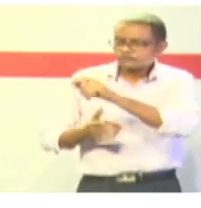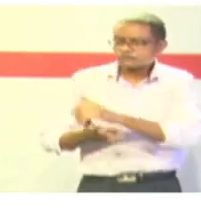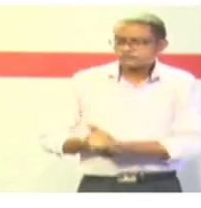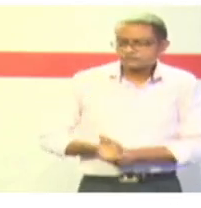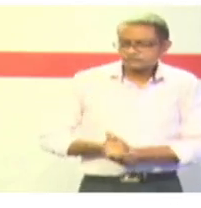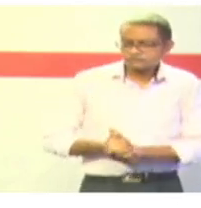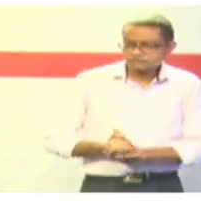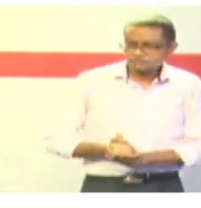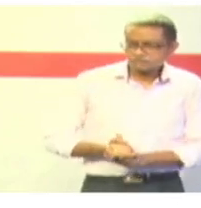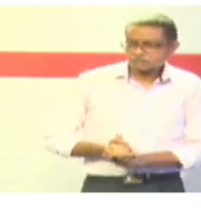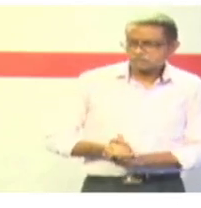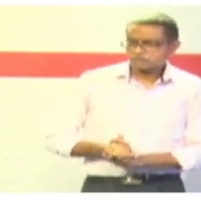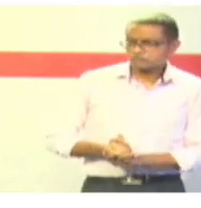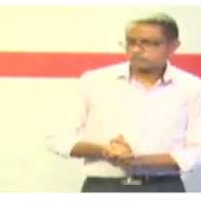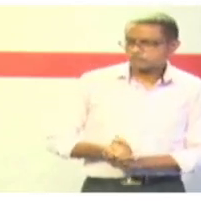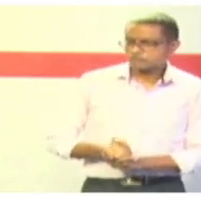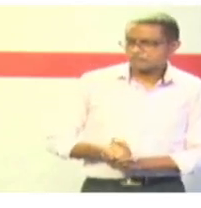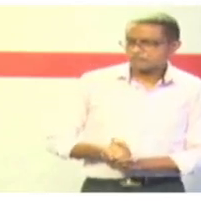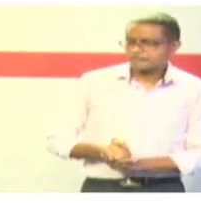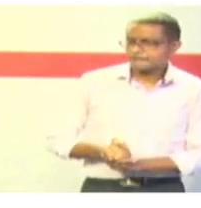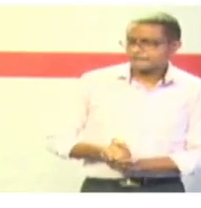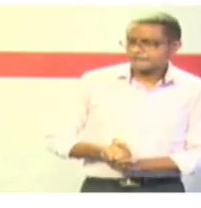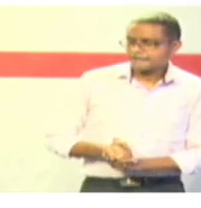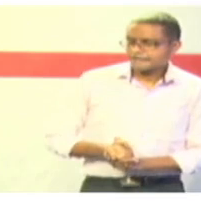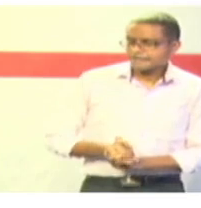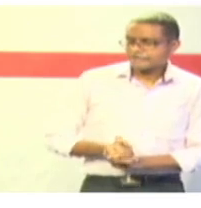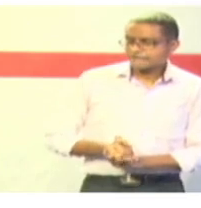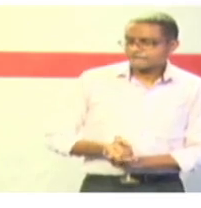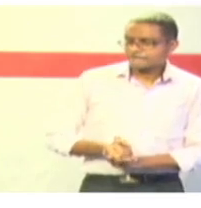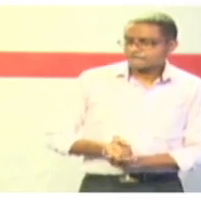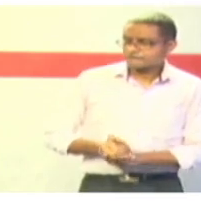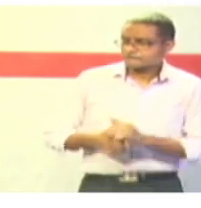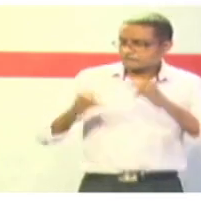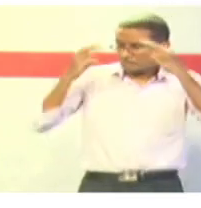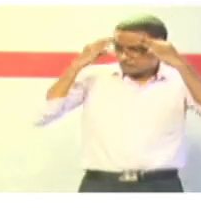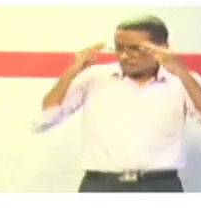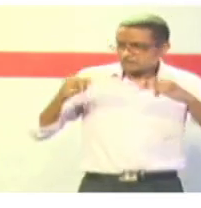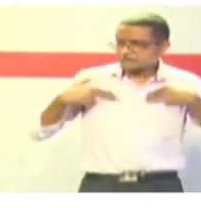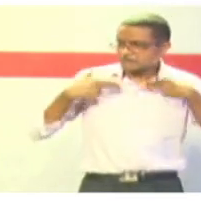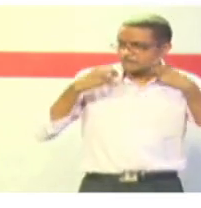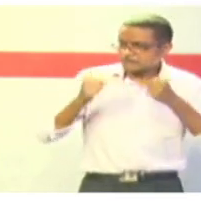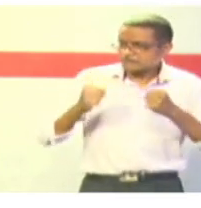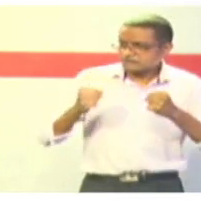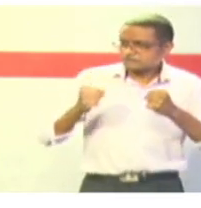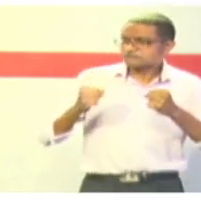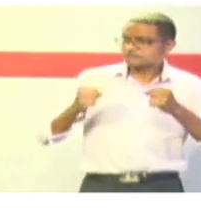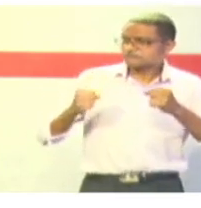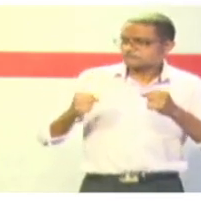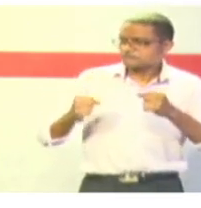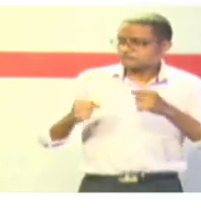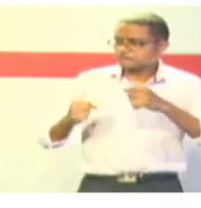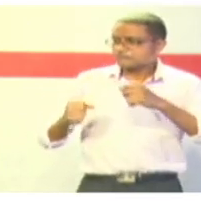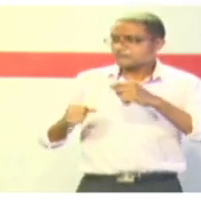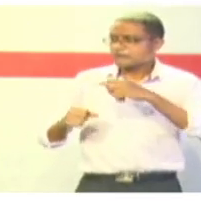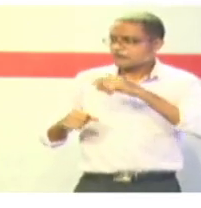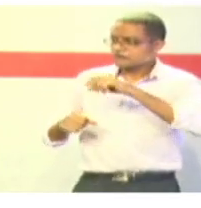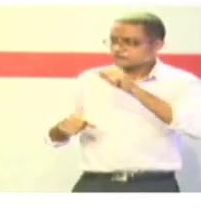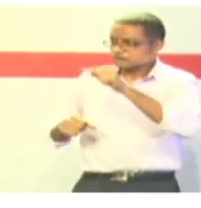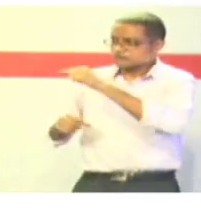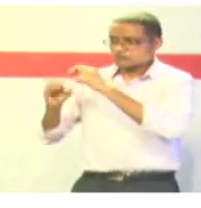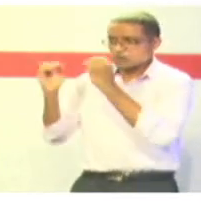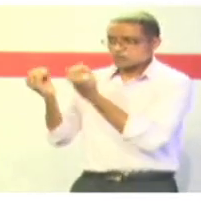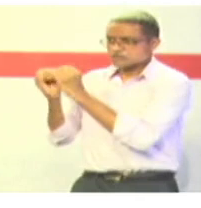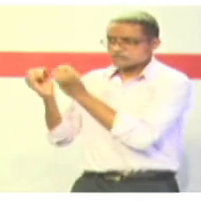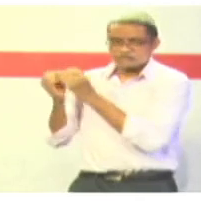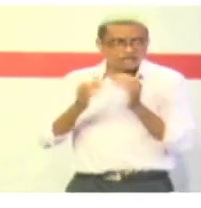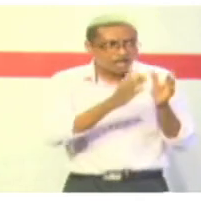another sporting question, is the Ministry of Health getting requests from sporting bodies